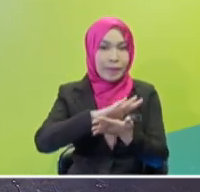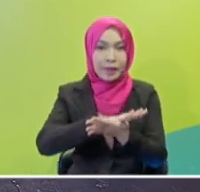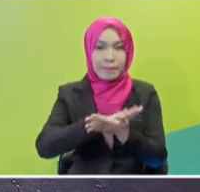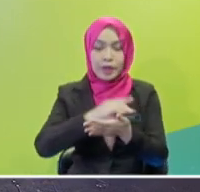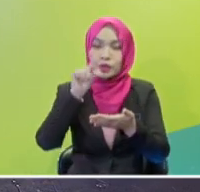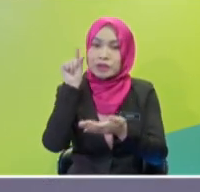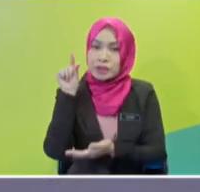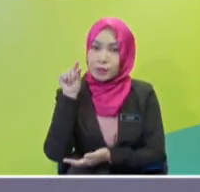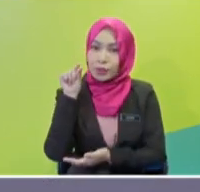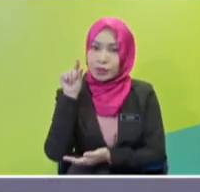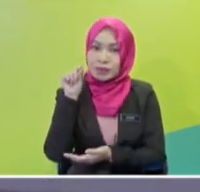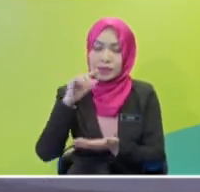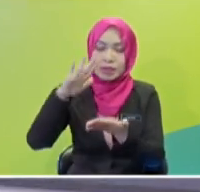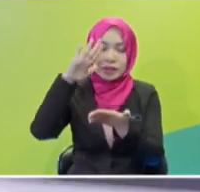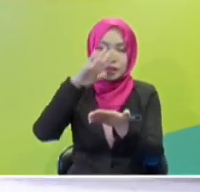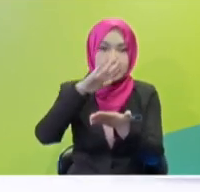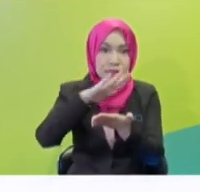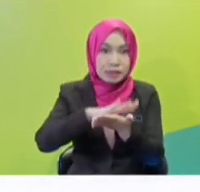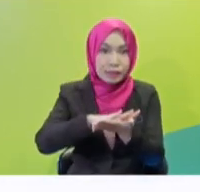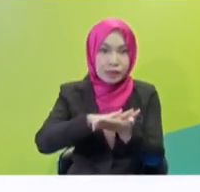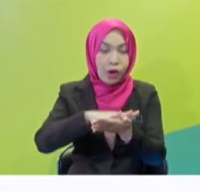over. Roll only.